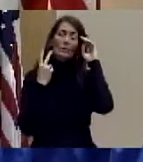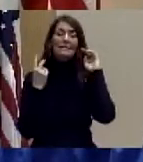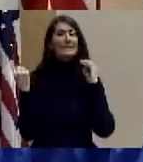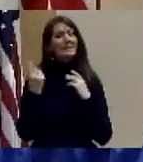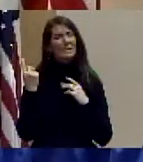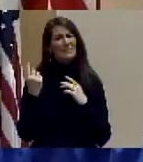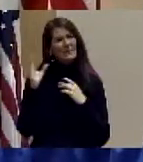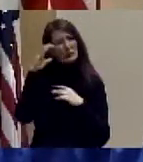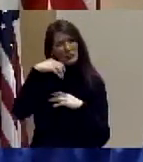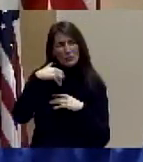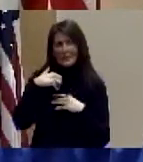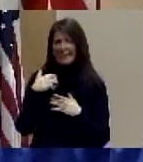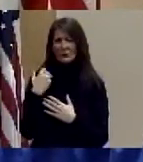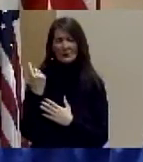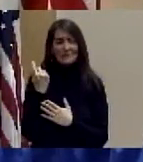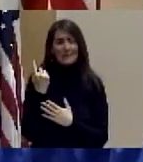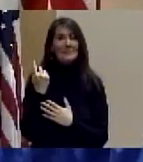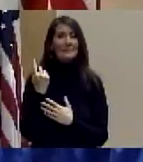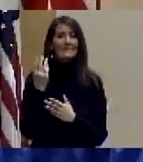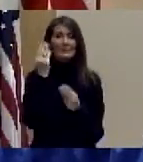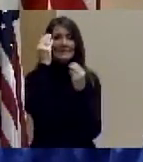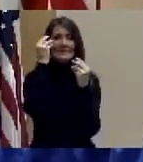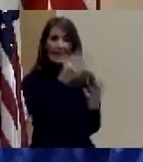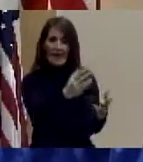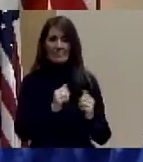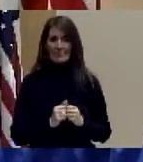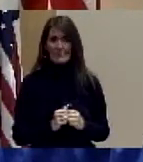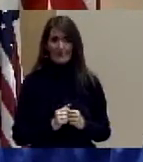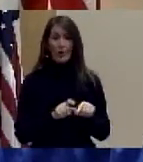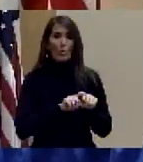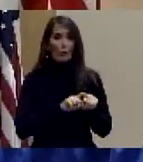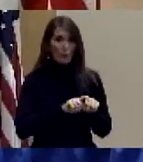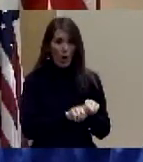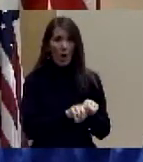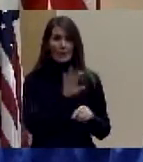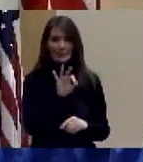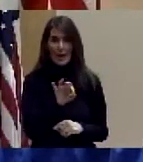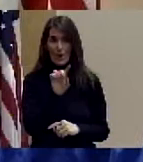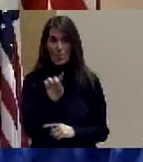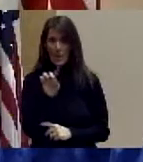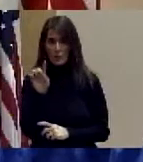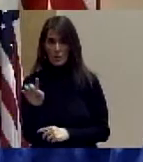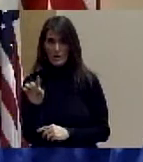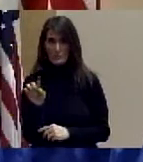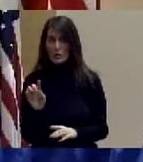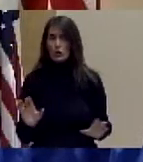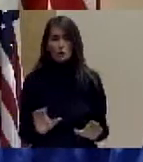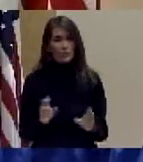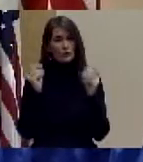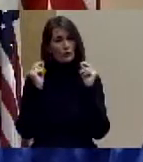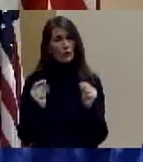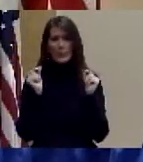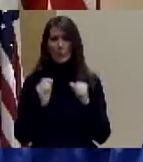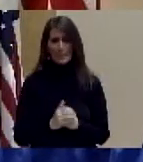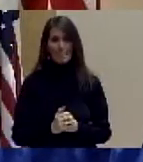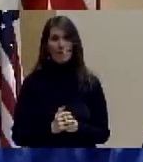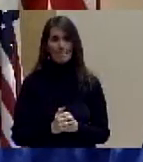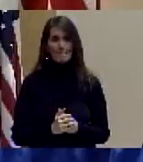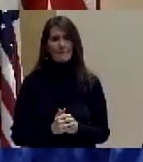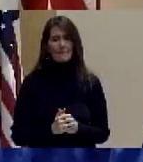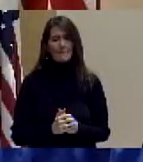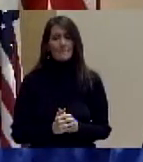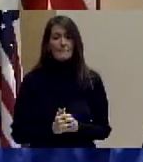if you see something out of the ordinary, say something. Call 911. Do it right away.